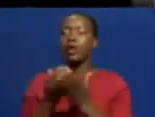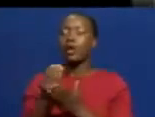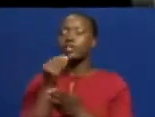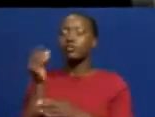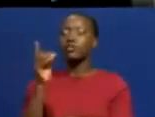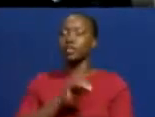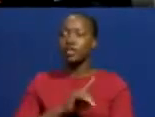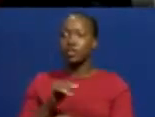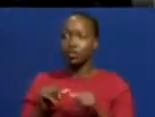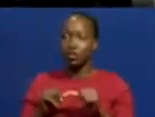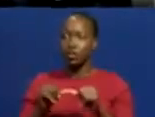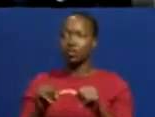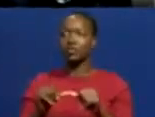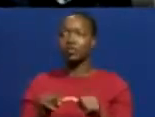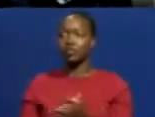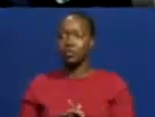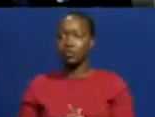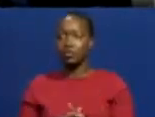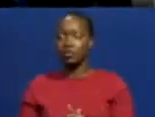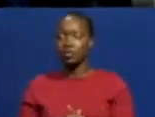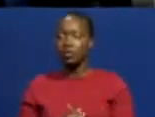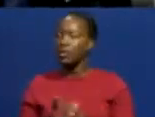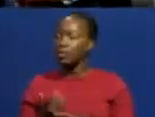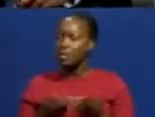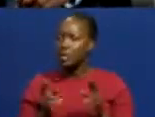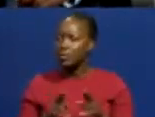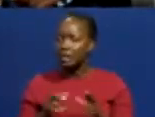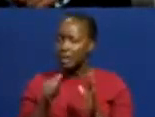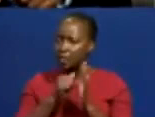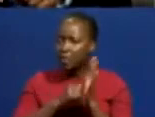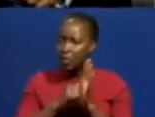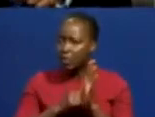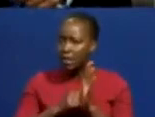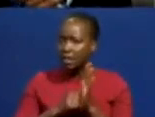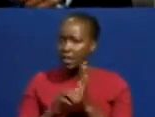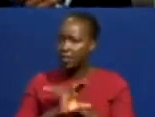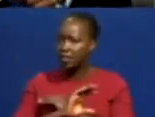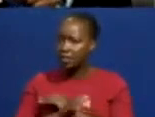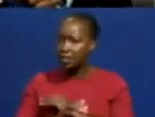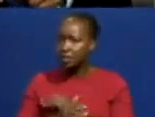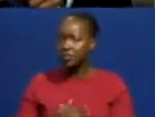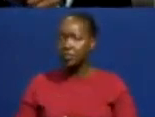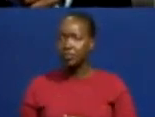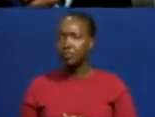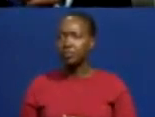is ongoing. Yes, Teresia Mutai, tell us what's happening in Makueni.